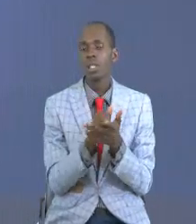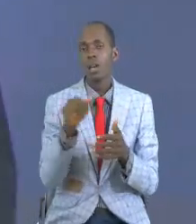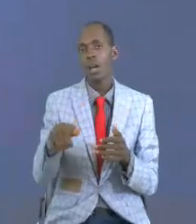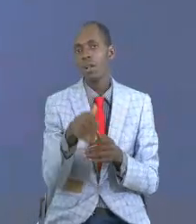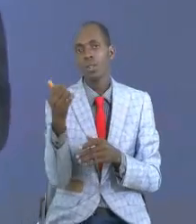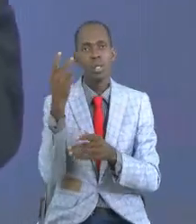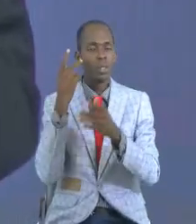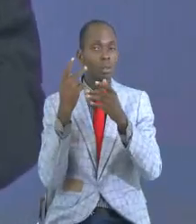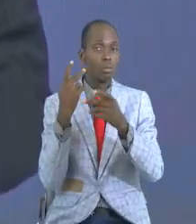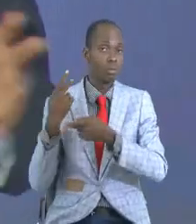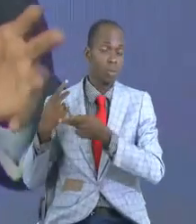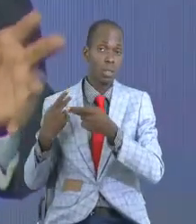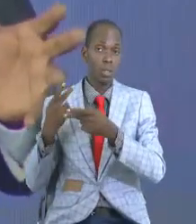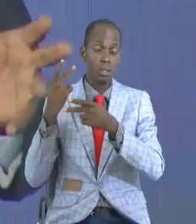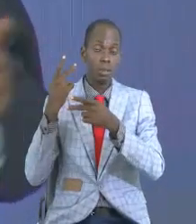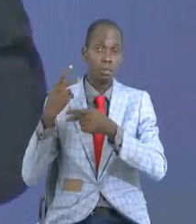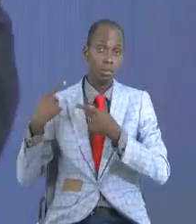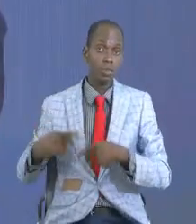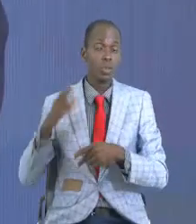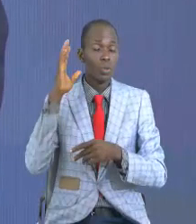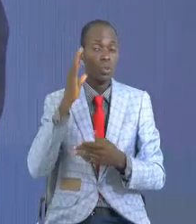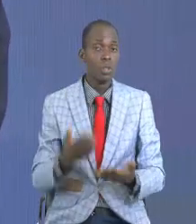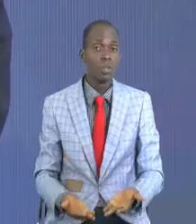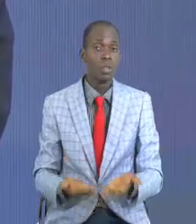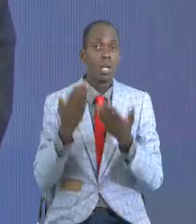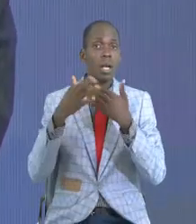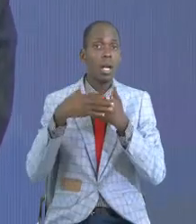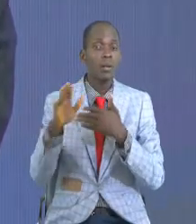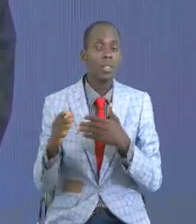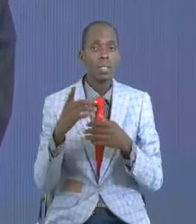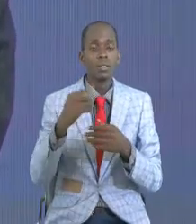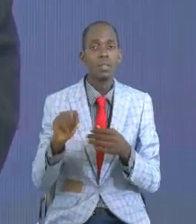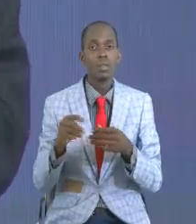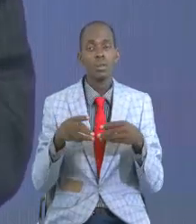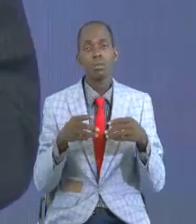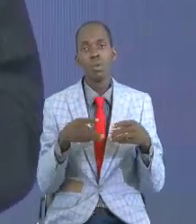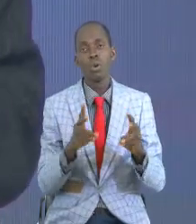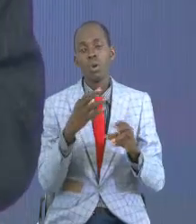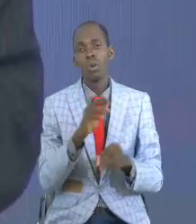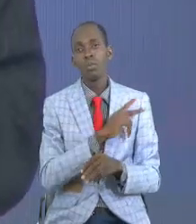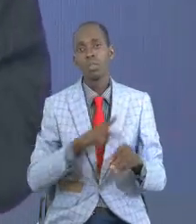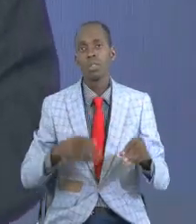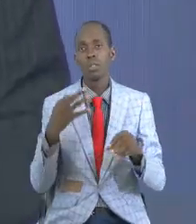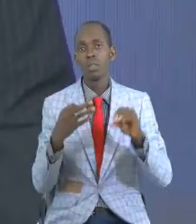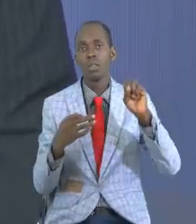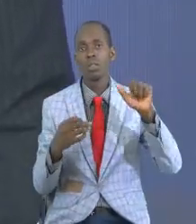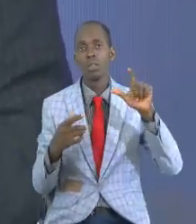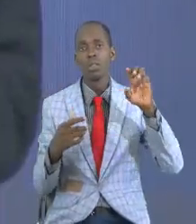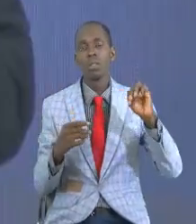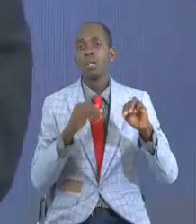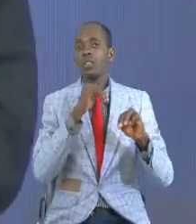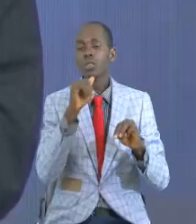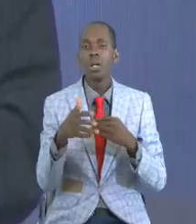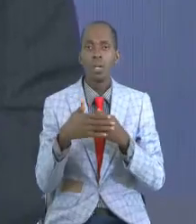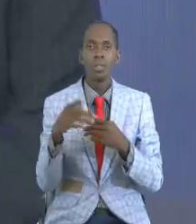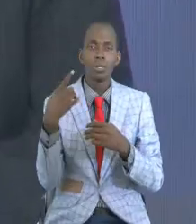after the order of melchizedek and not because after the order of er